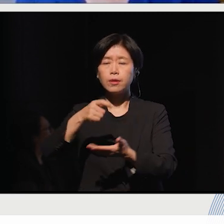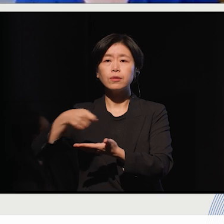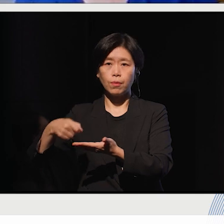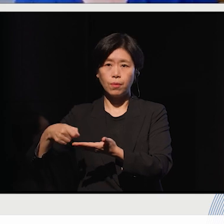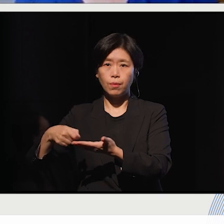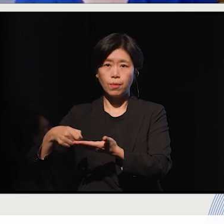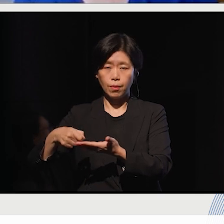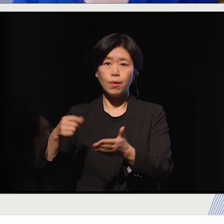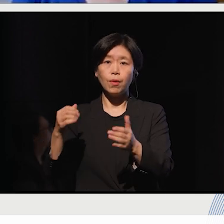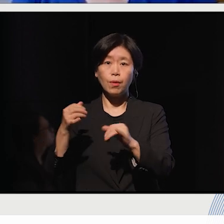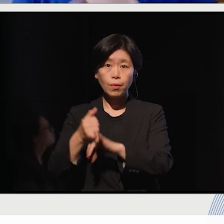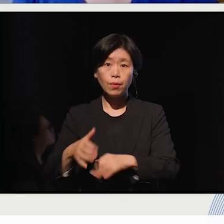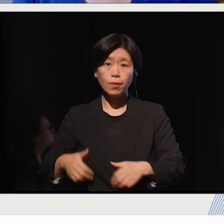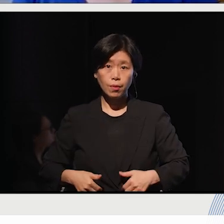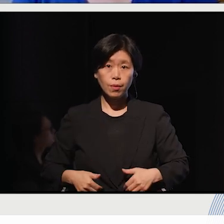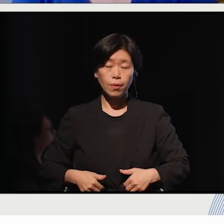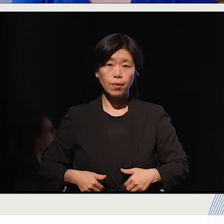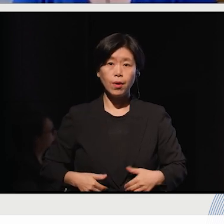Training.